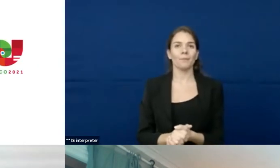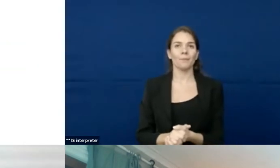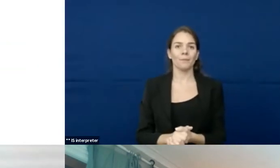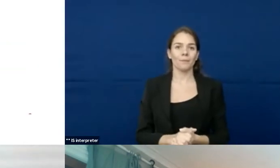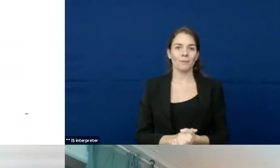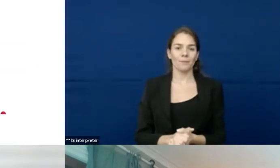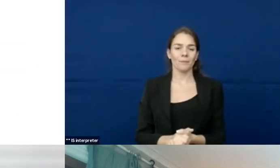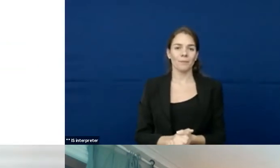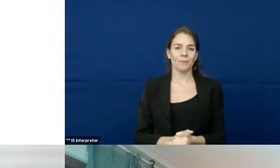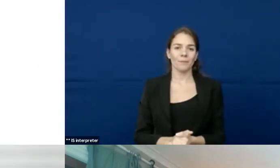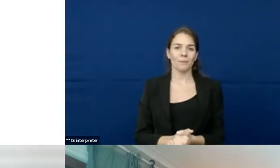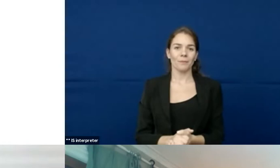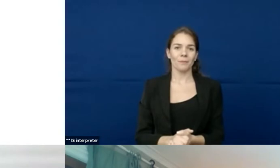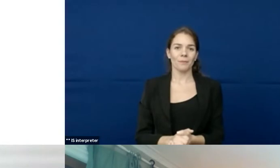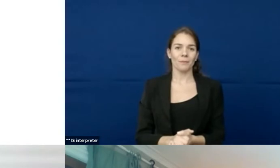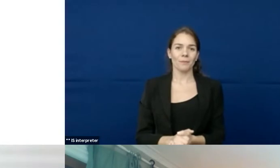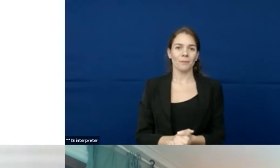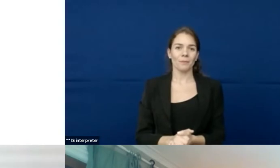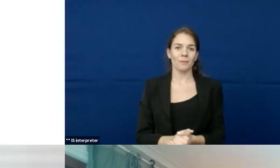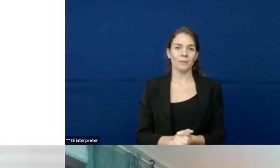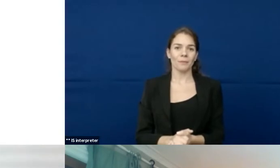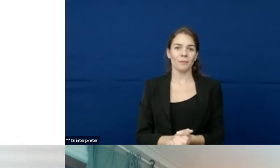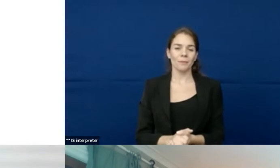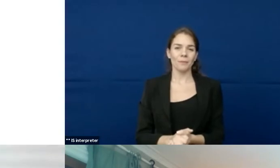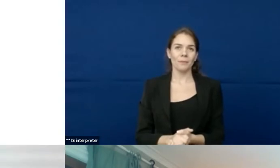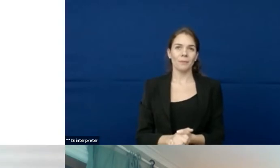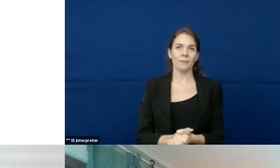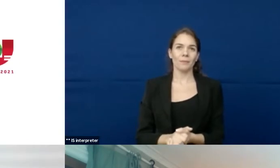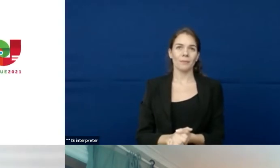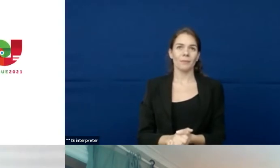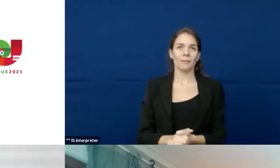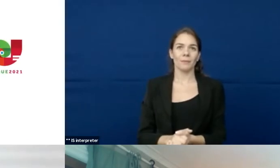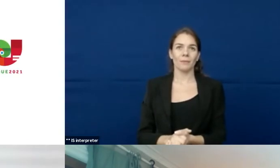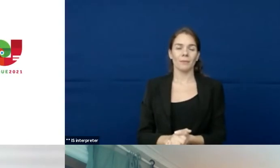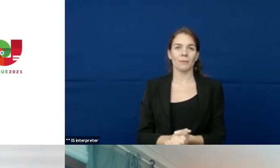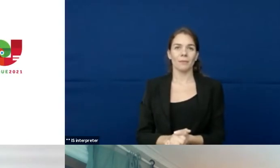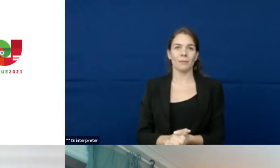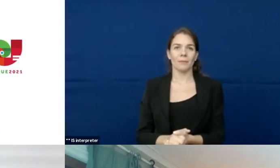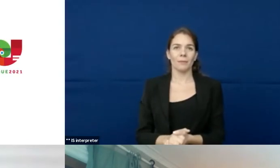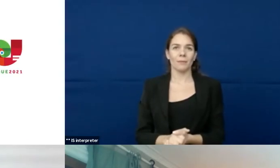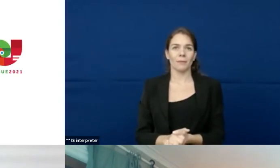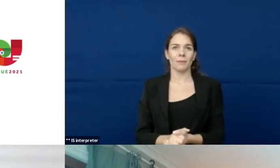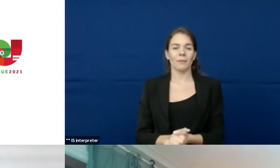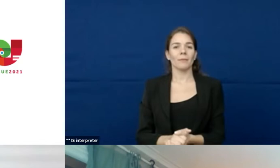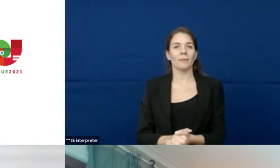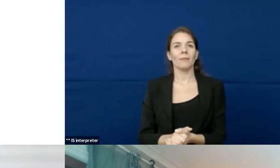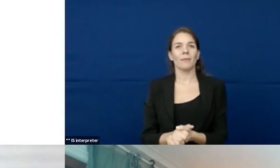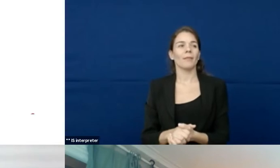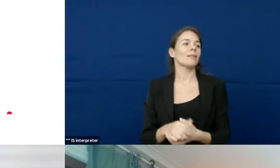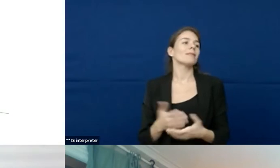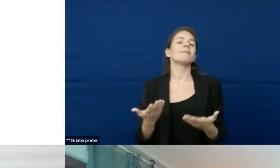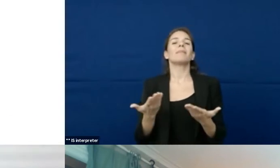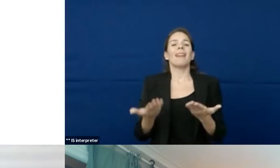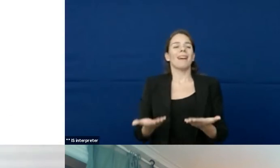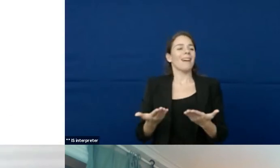interact with you. We're having a quiz. And we would like to bring some questions for you up on